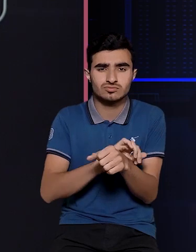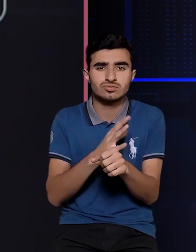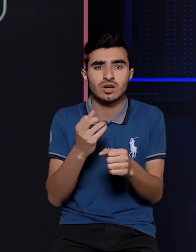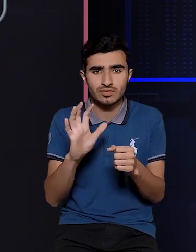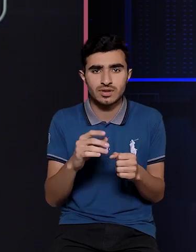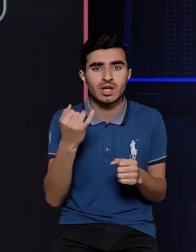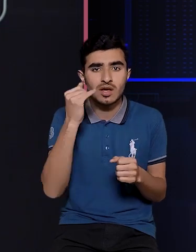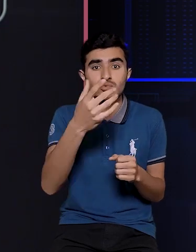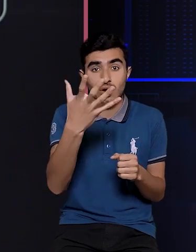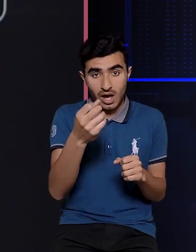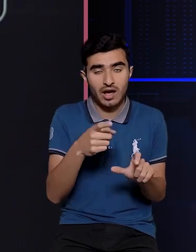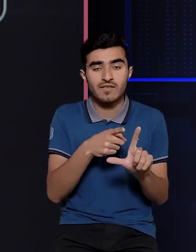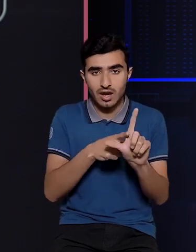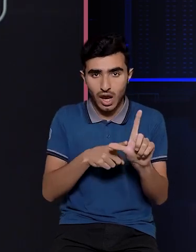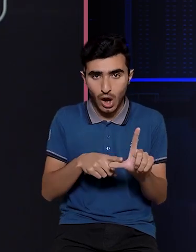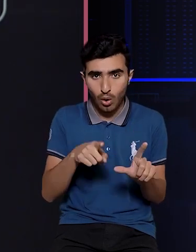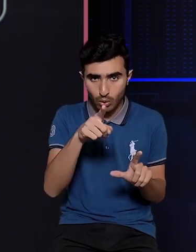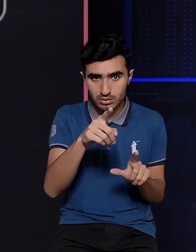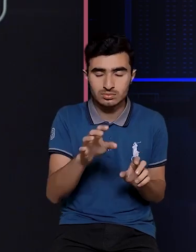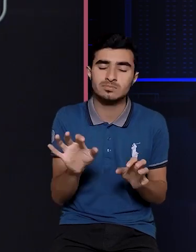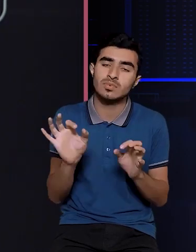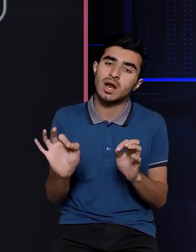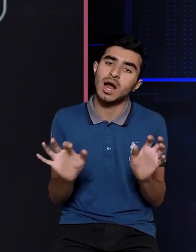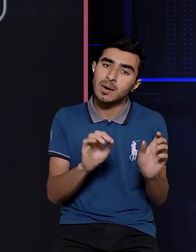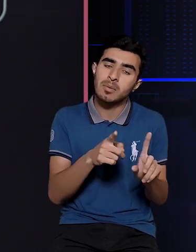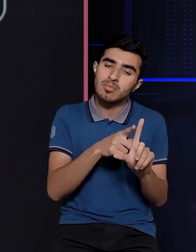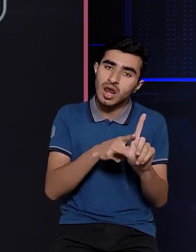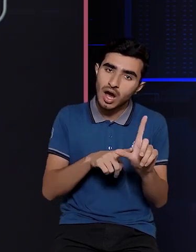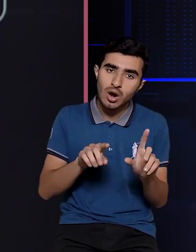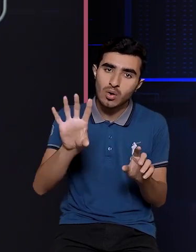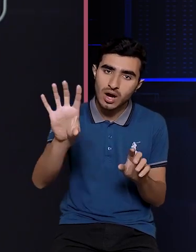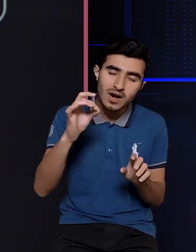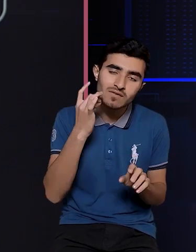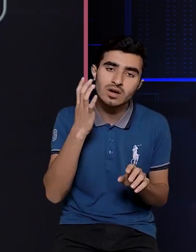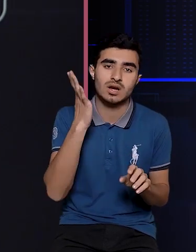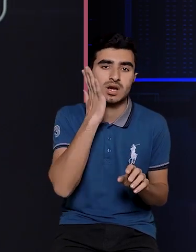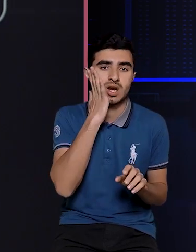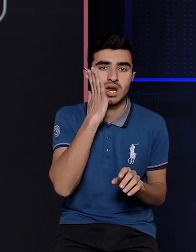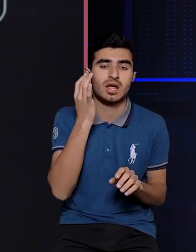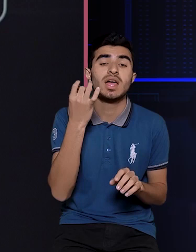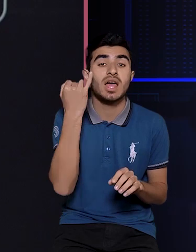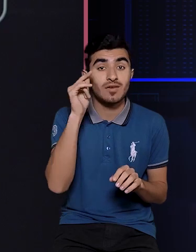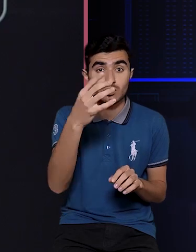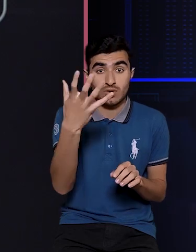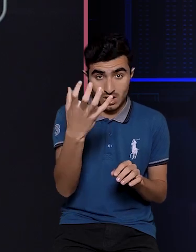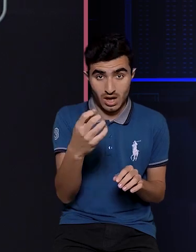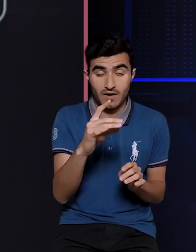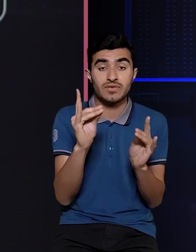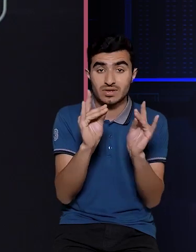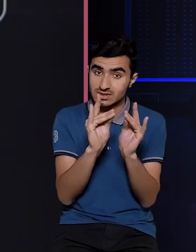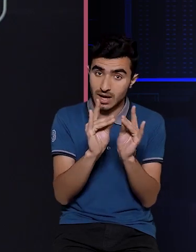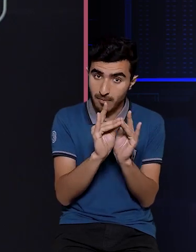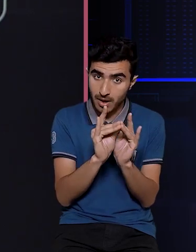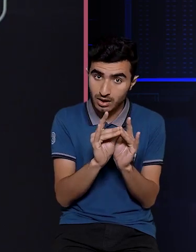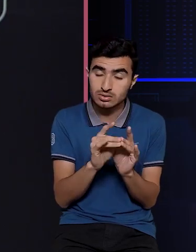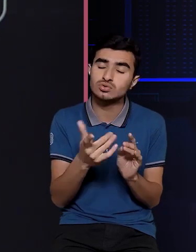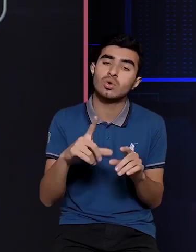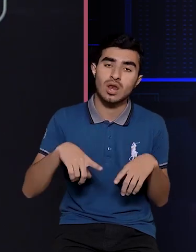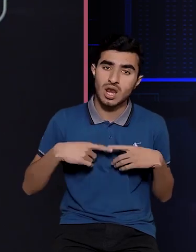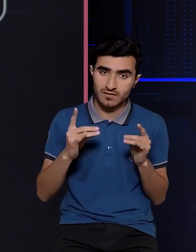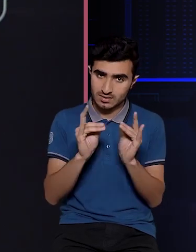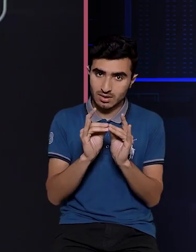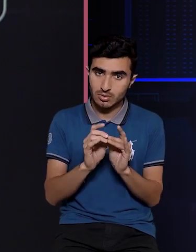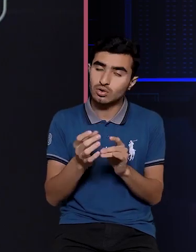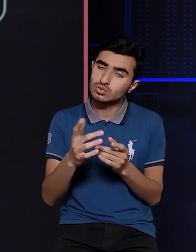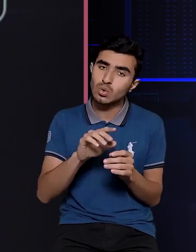really recommend, like if you're having allergies to your local environment, you should, if you're in Lahore, you should have honey